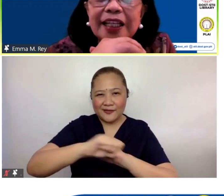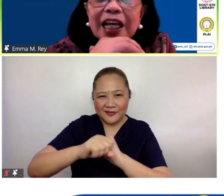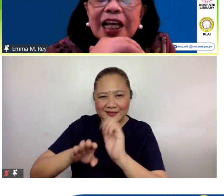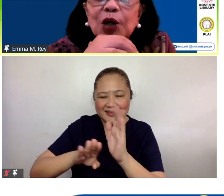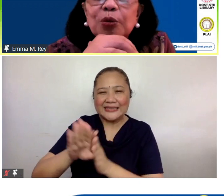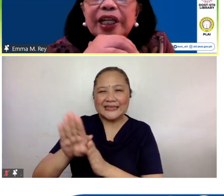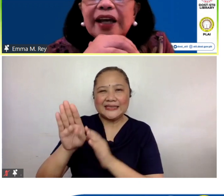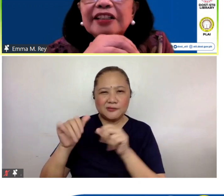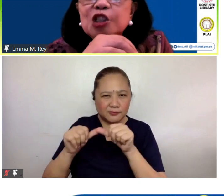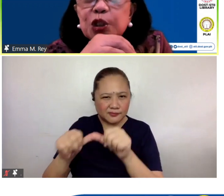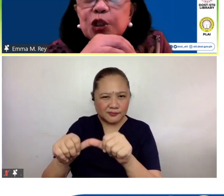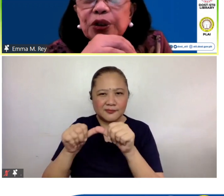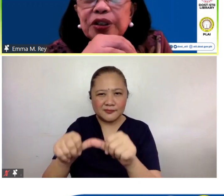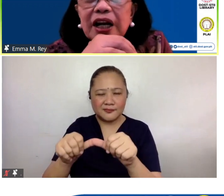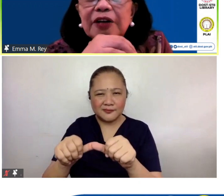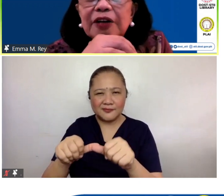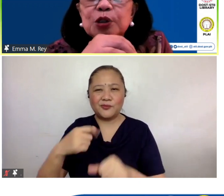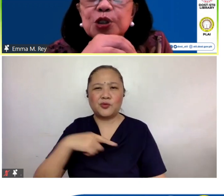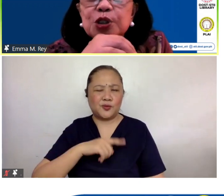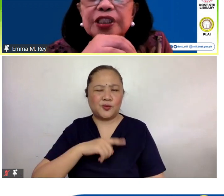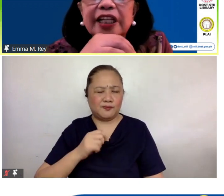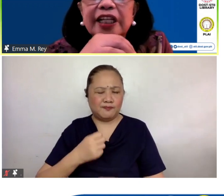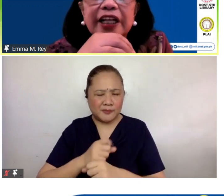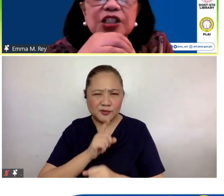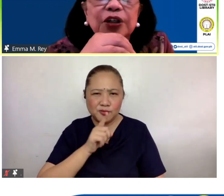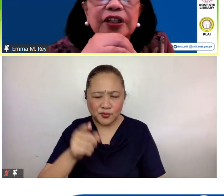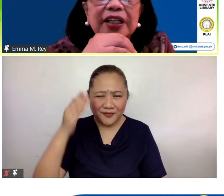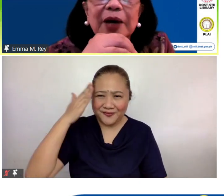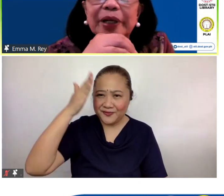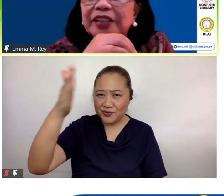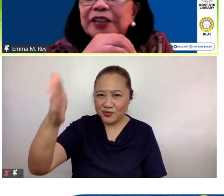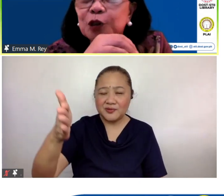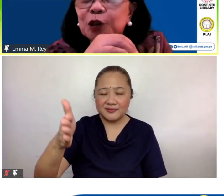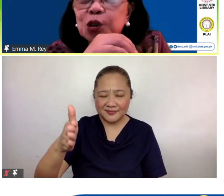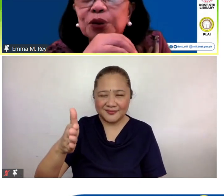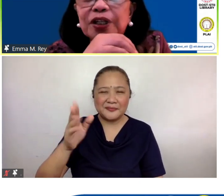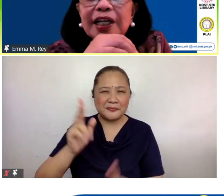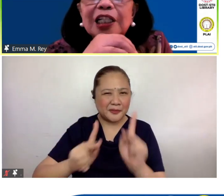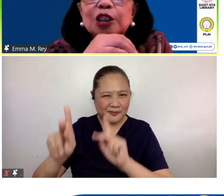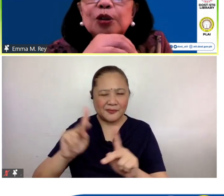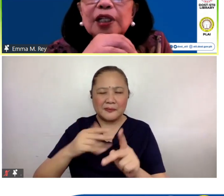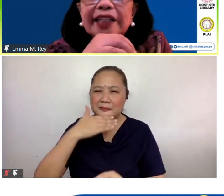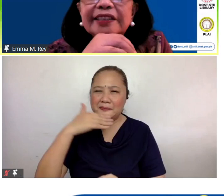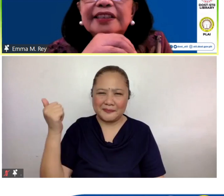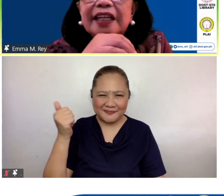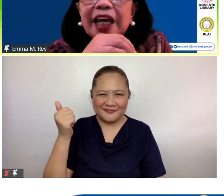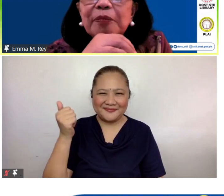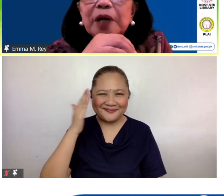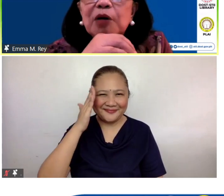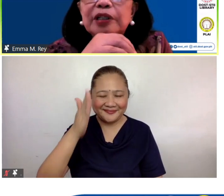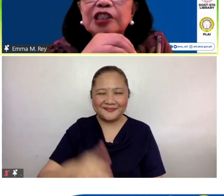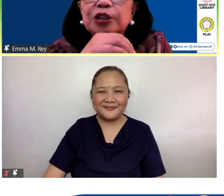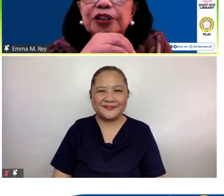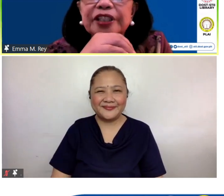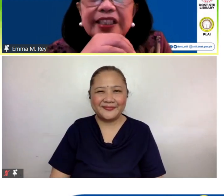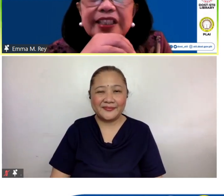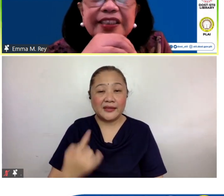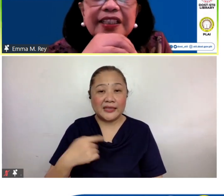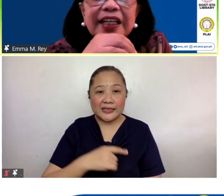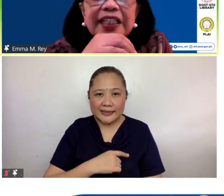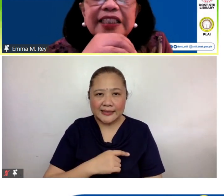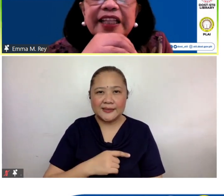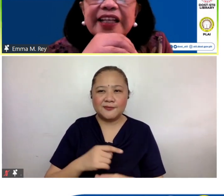sustainability, we can ensure our future generation a better future. So let's keep our